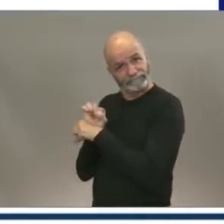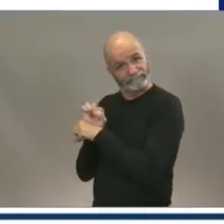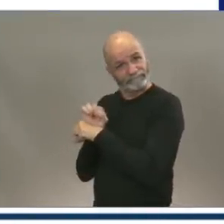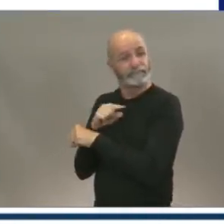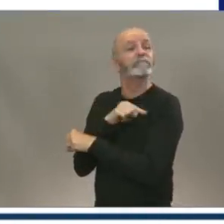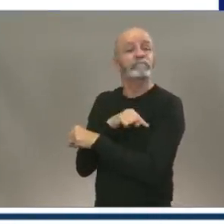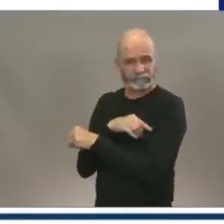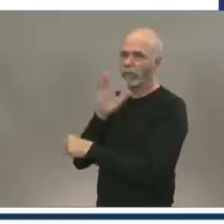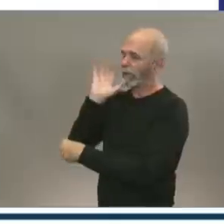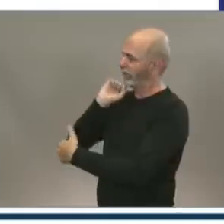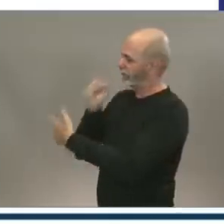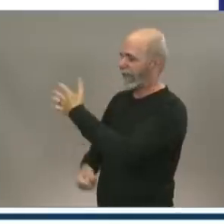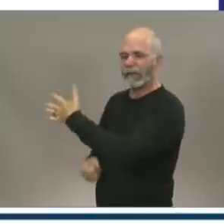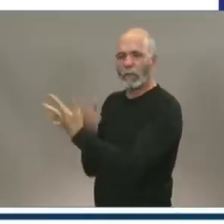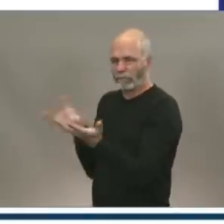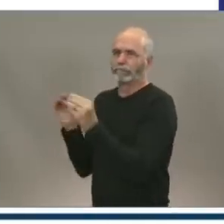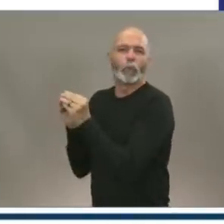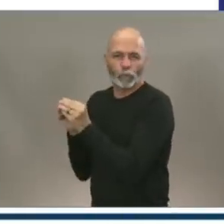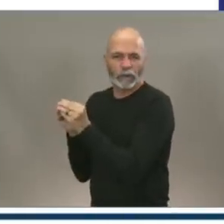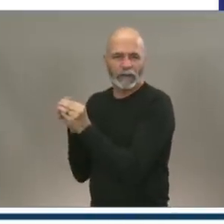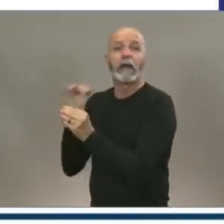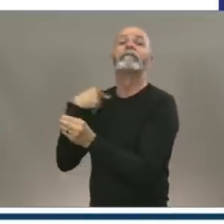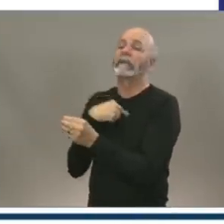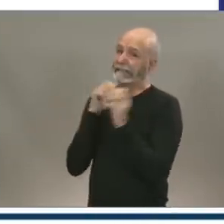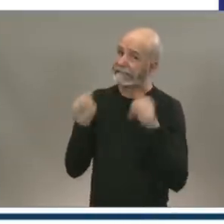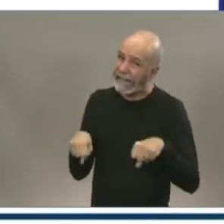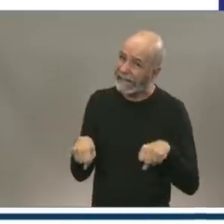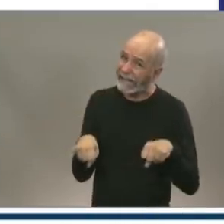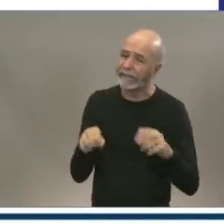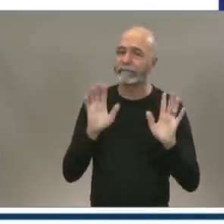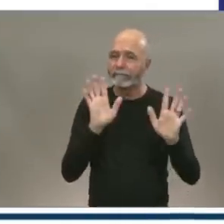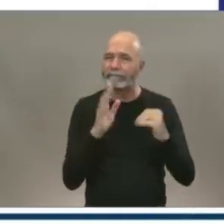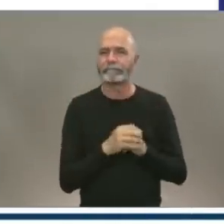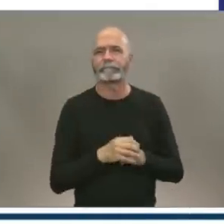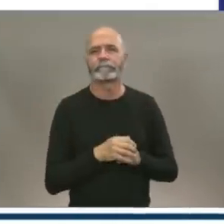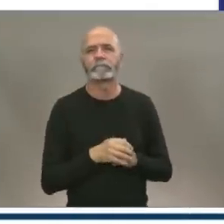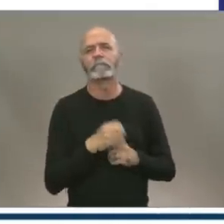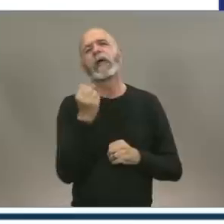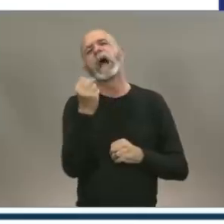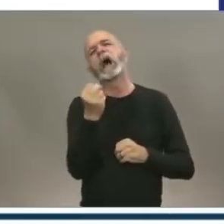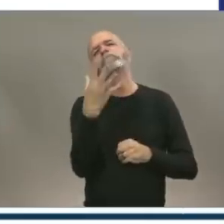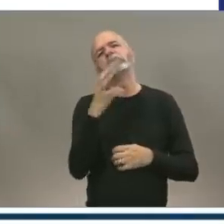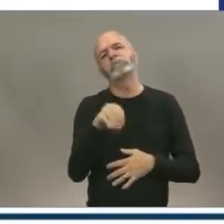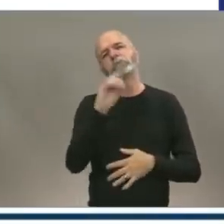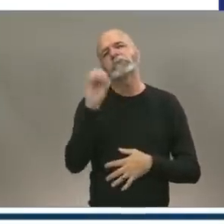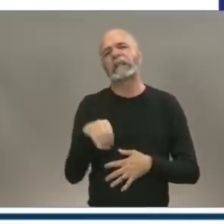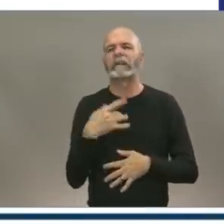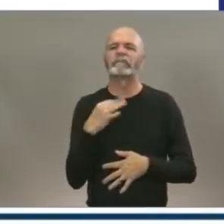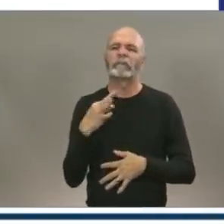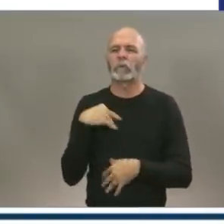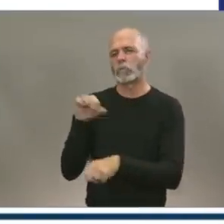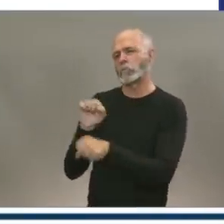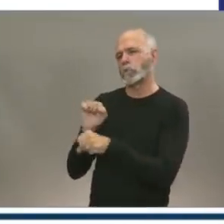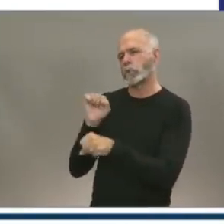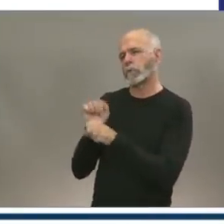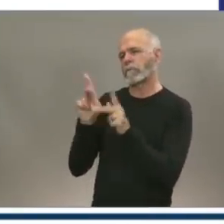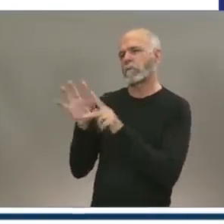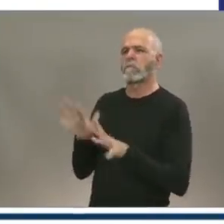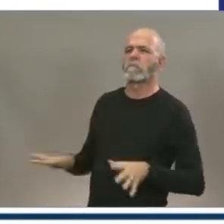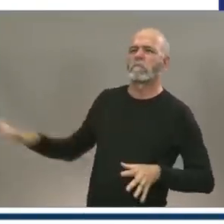possible. I was wondering if we have any numbers yet to accompany the percentages so that we have an idea of how many workers actually need to get